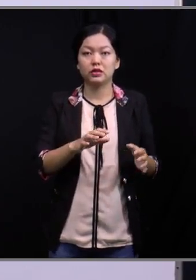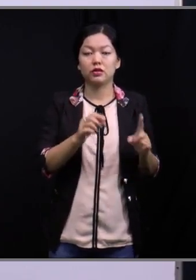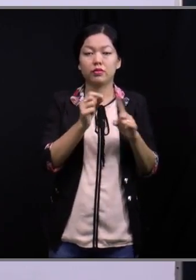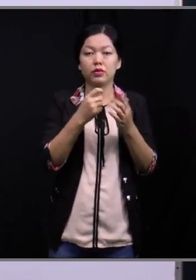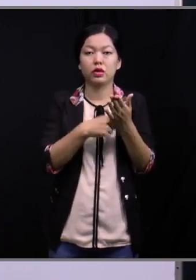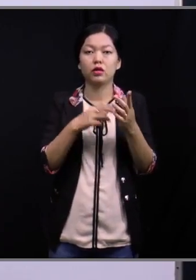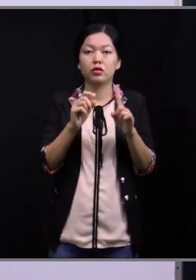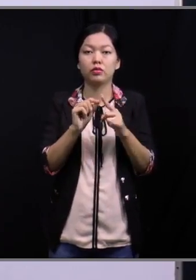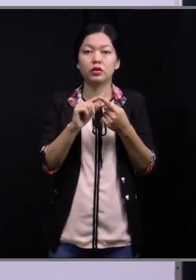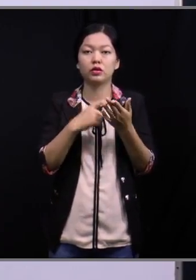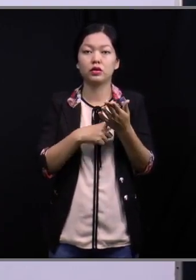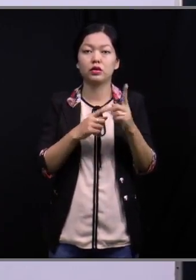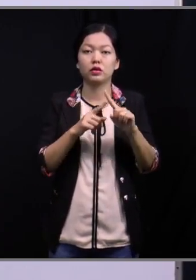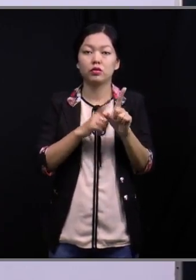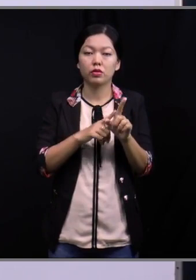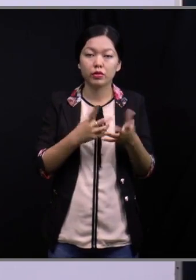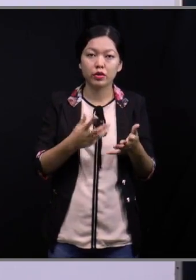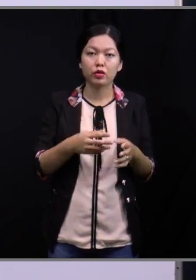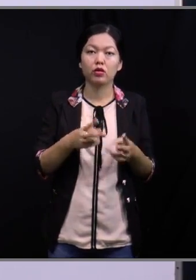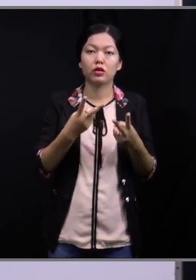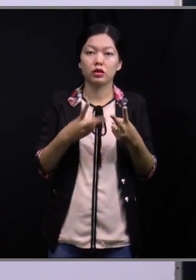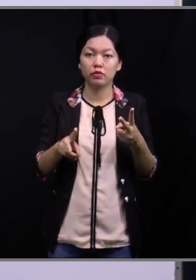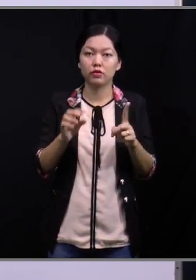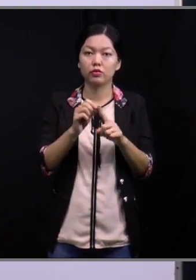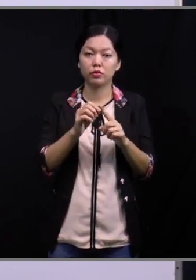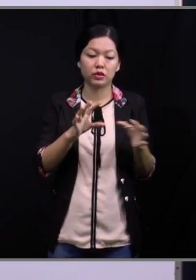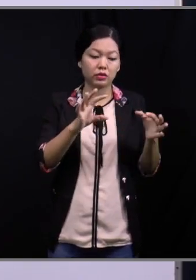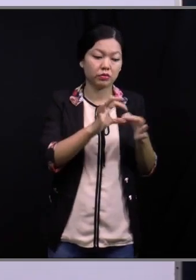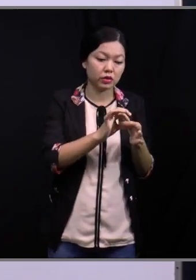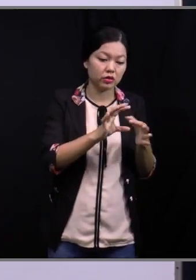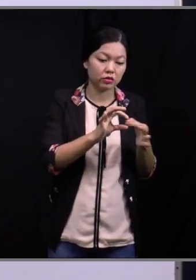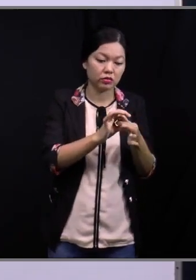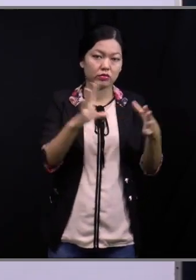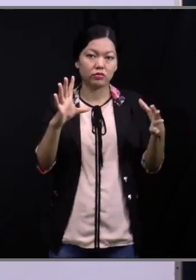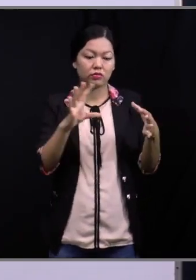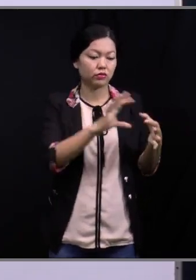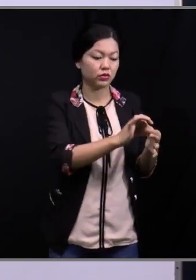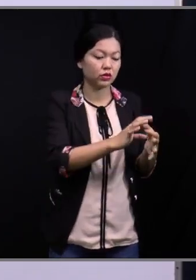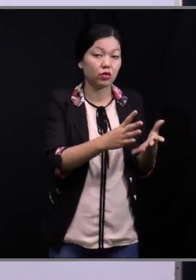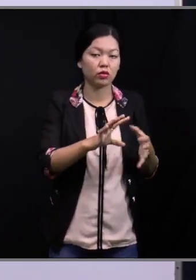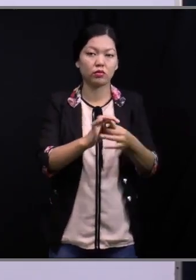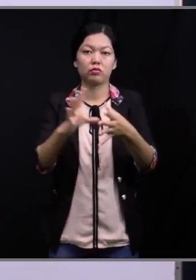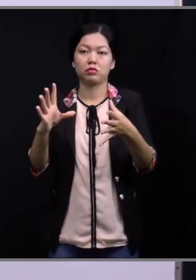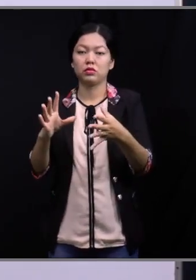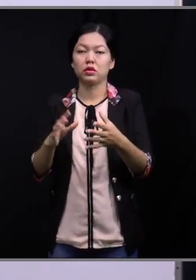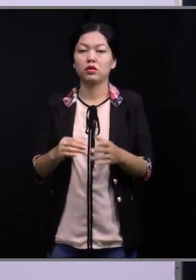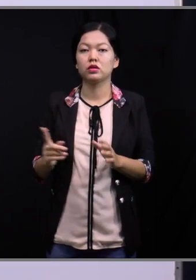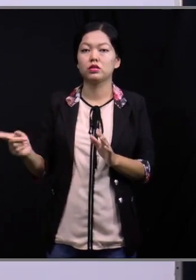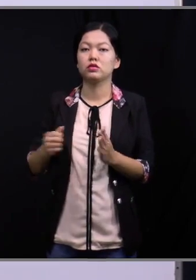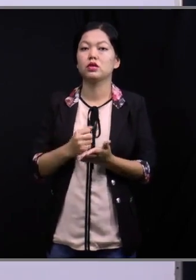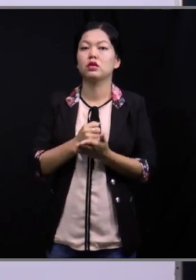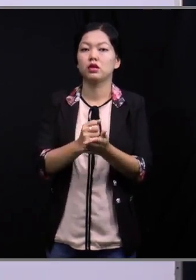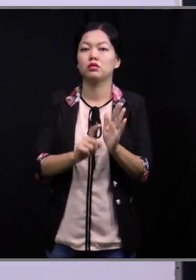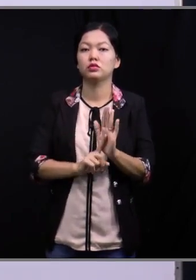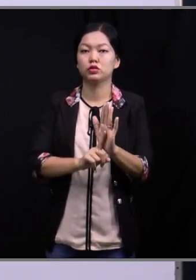character. So acceptance of a positive character will lead into another character, which can be again yes, no. So again, this will go on. Finally, it leads